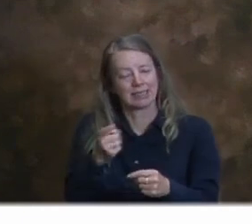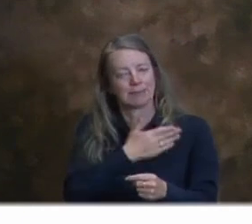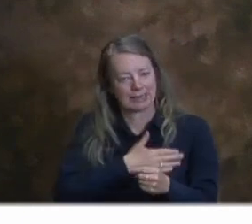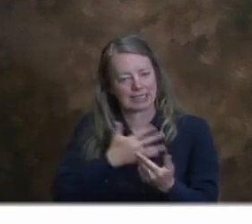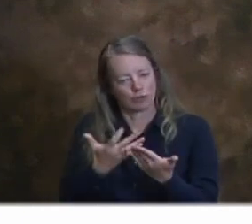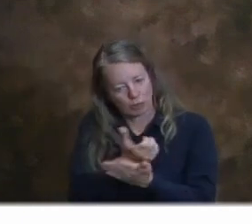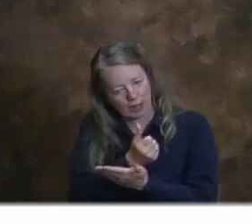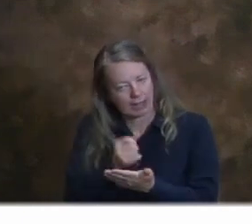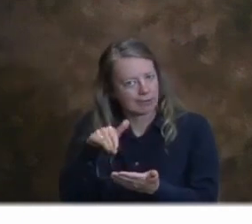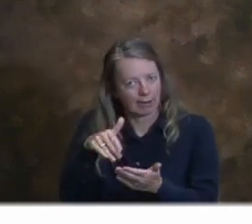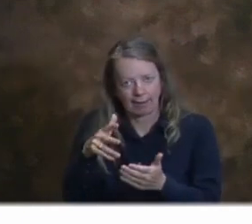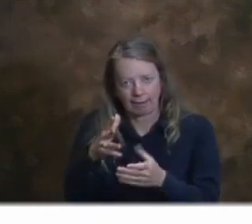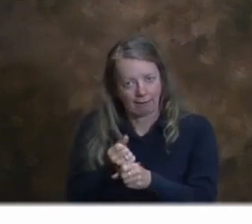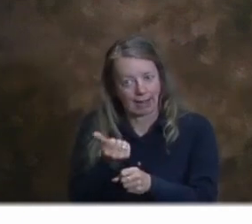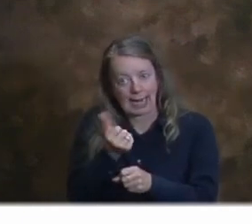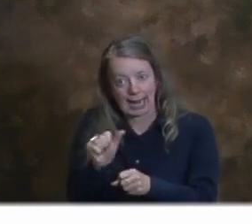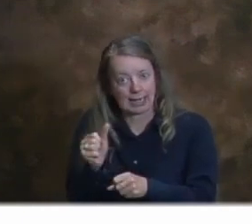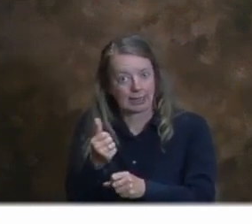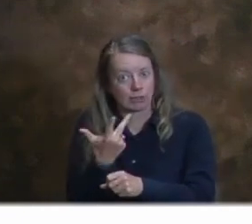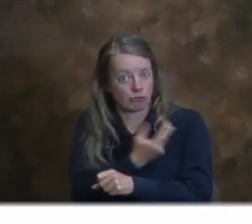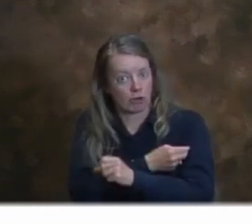so.